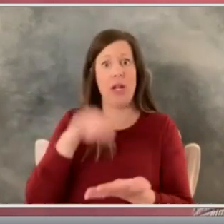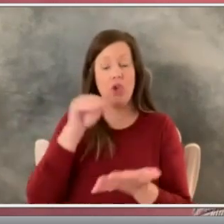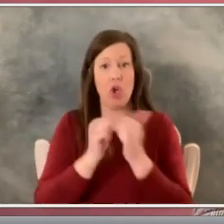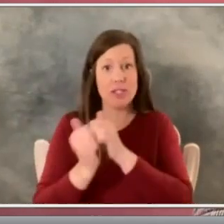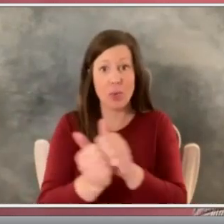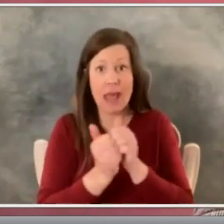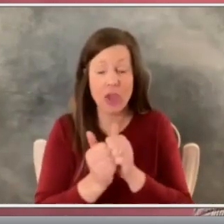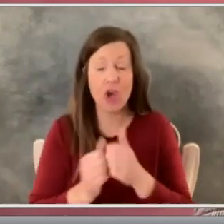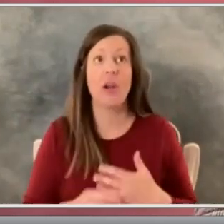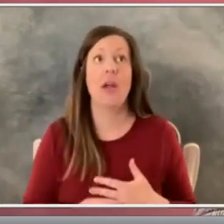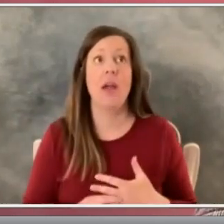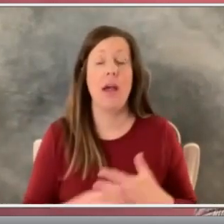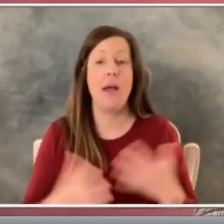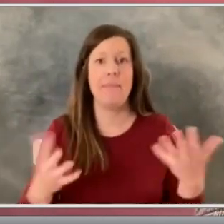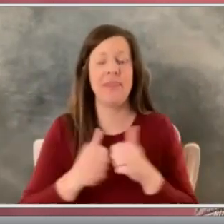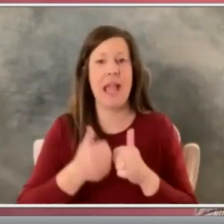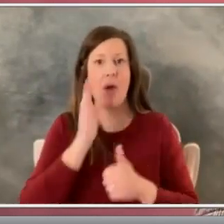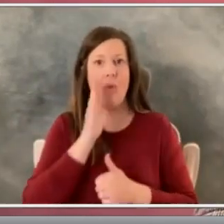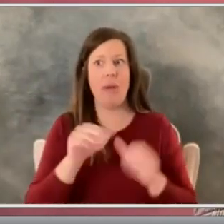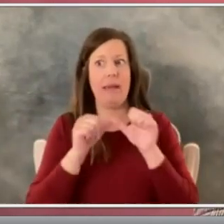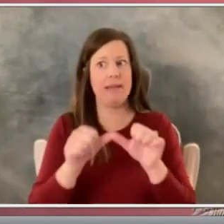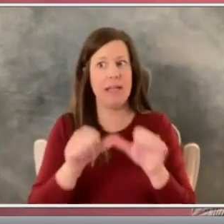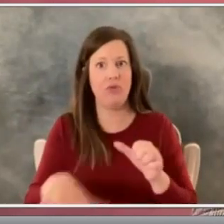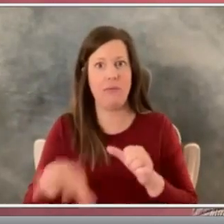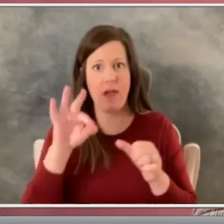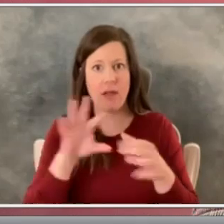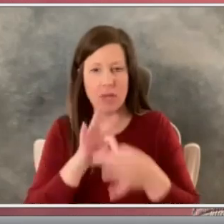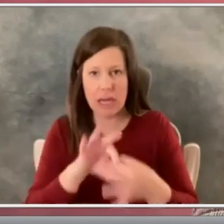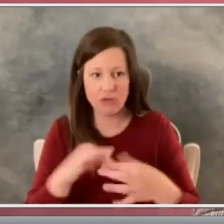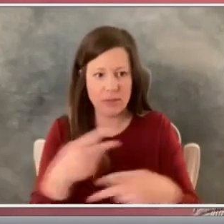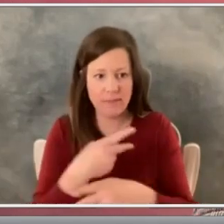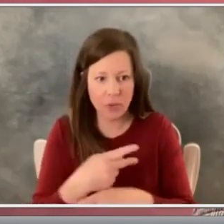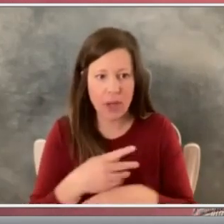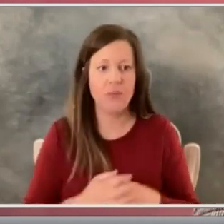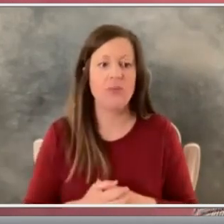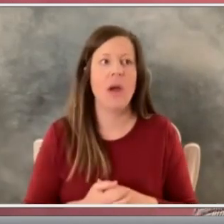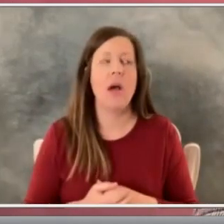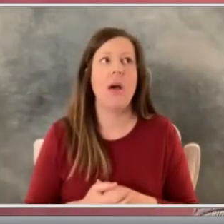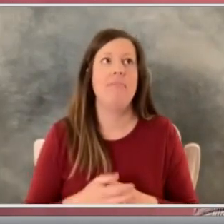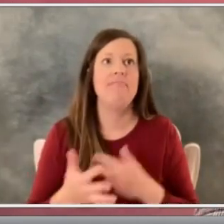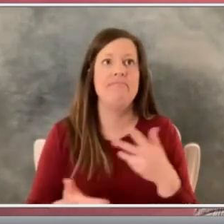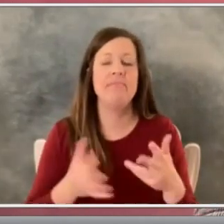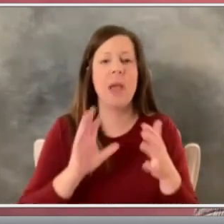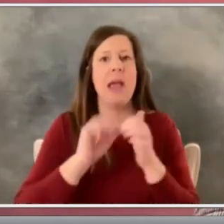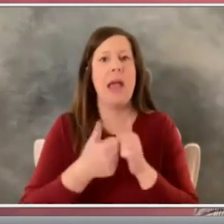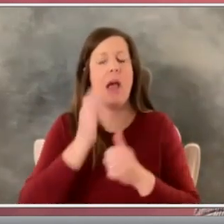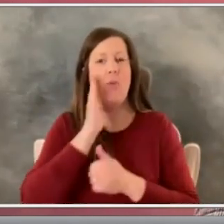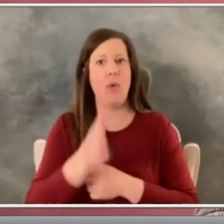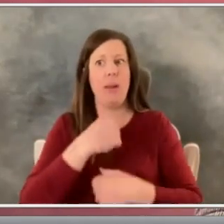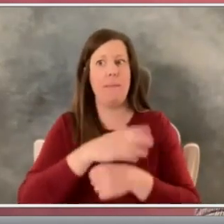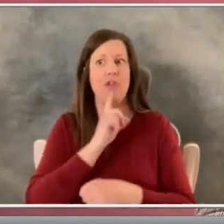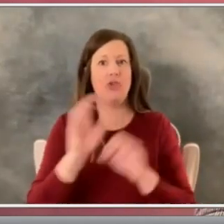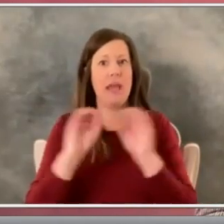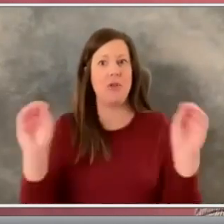are we going to continue to find connections? How are we going to make sure that nobody gets left behind,